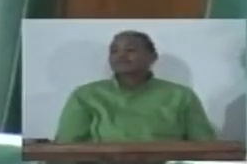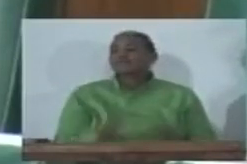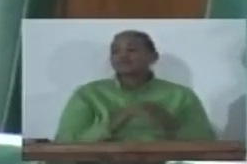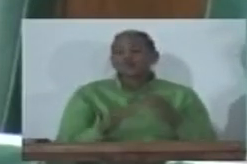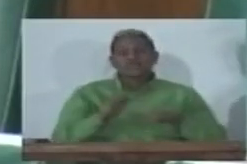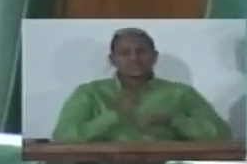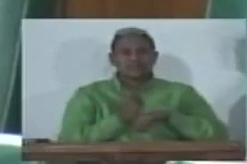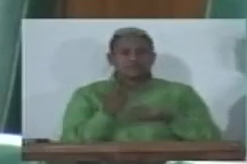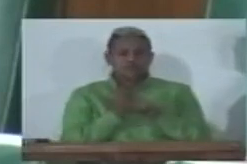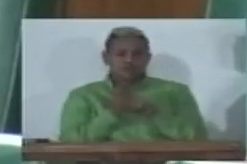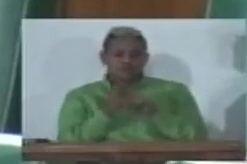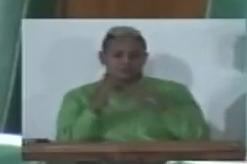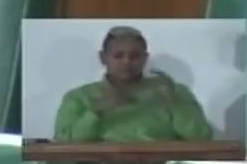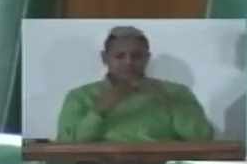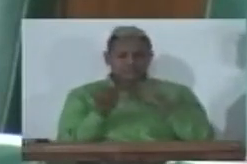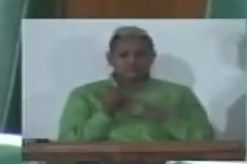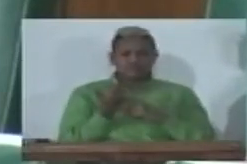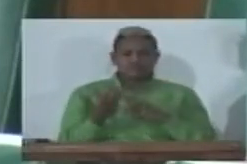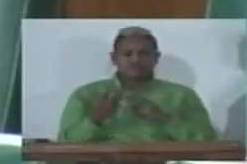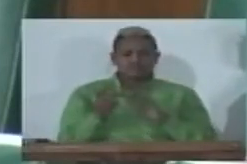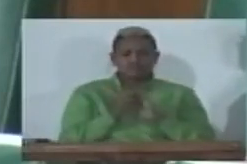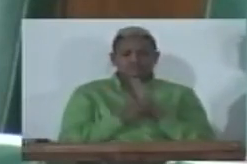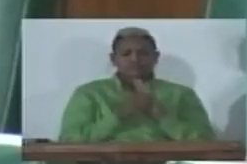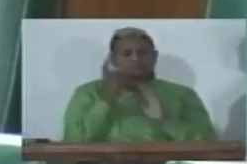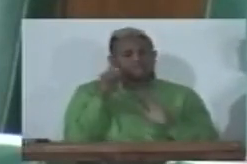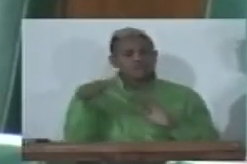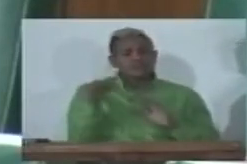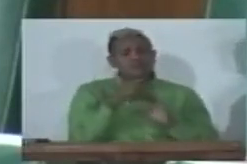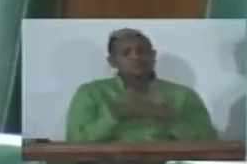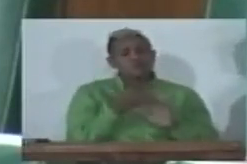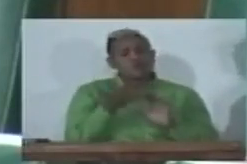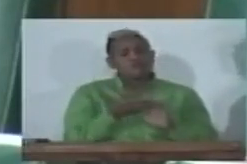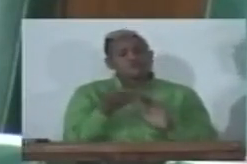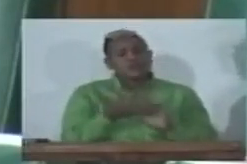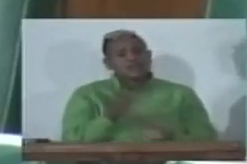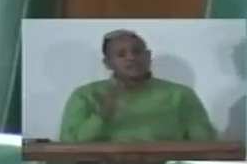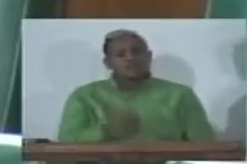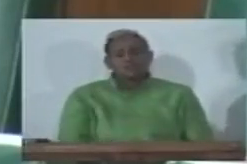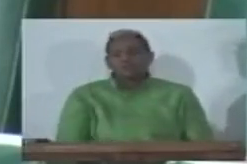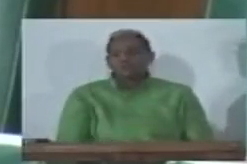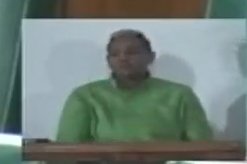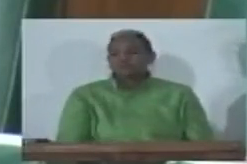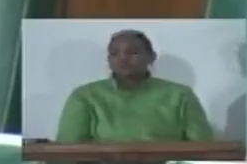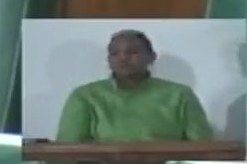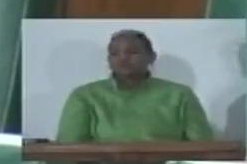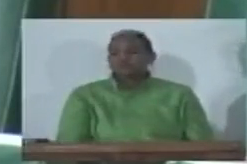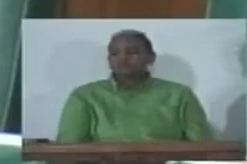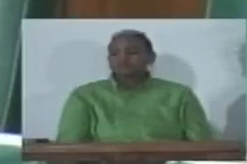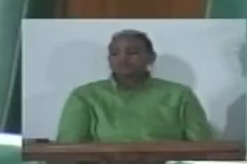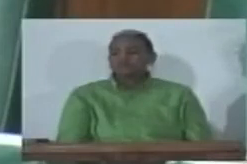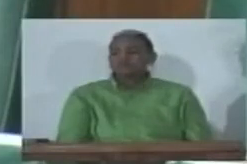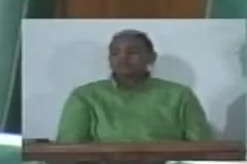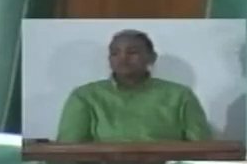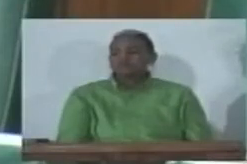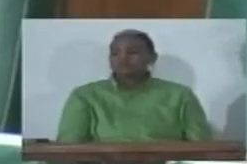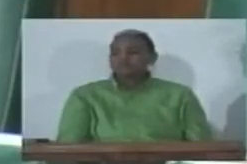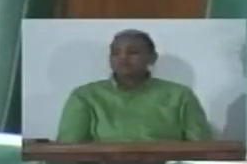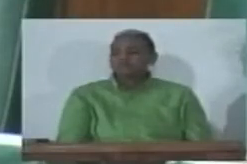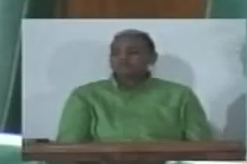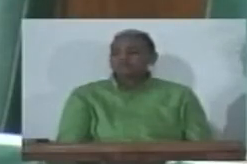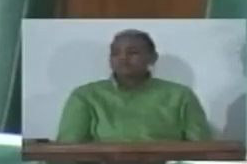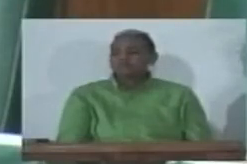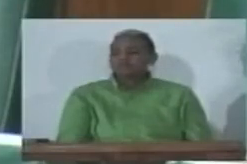principles in order for them to operate. And it means simply